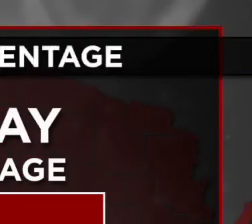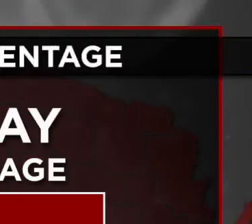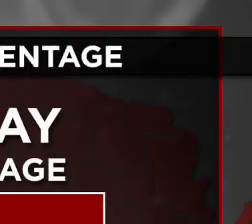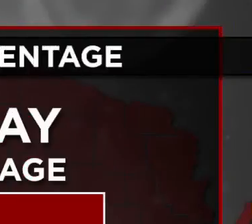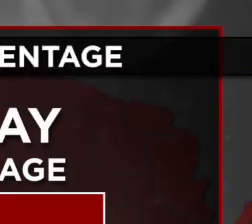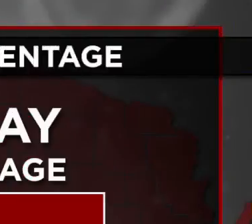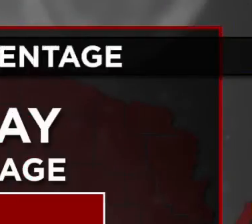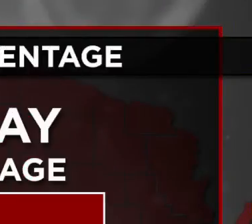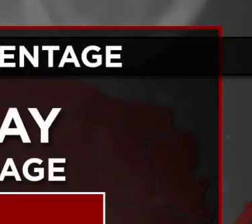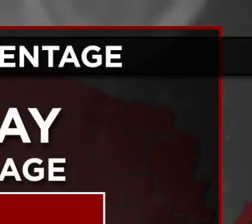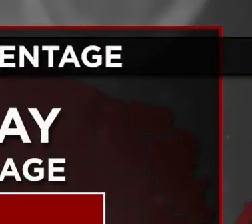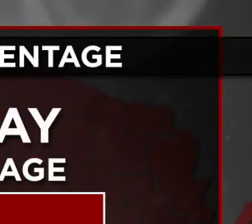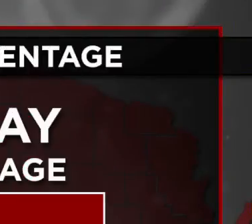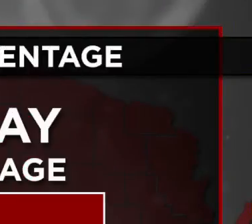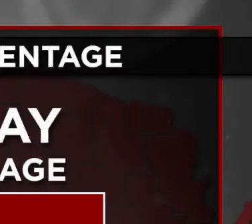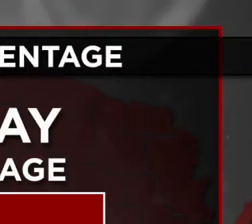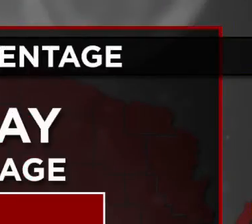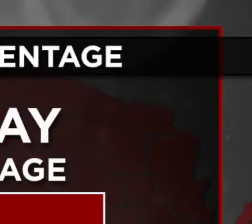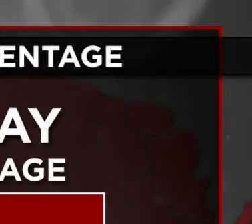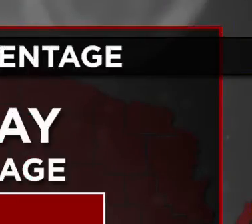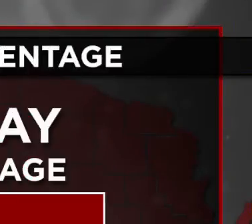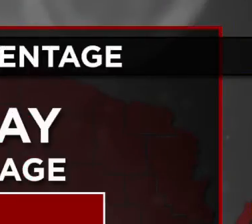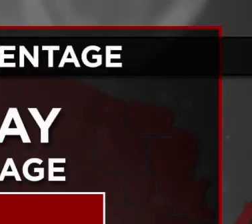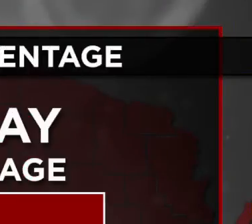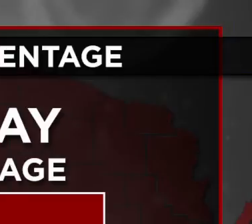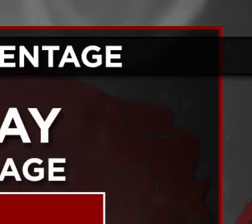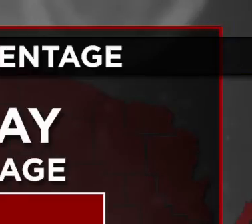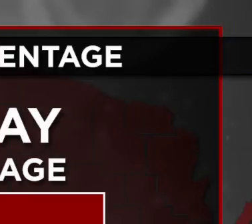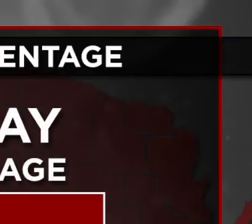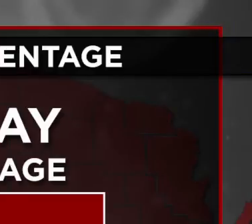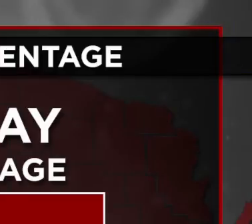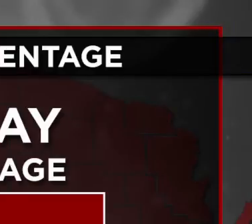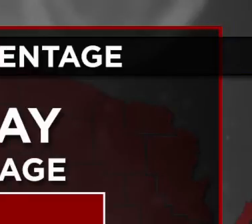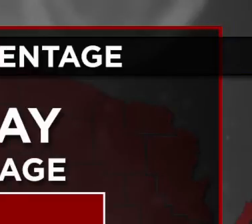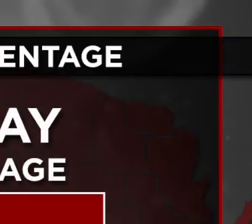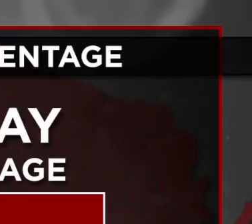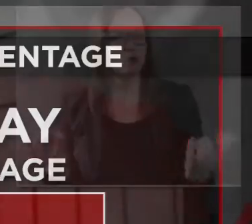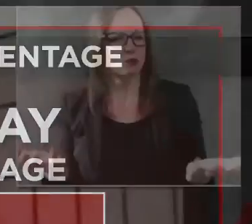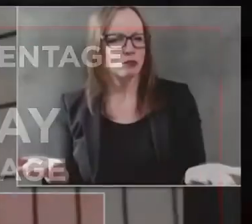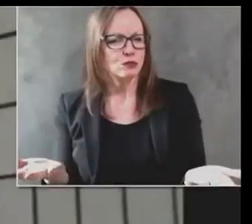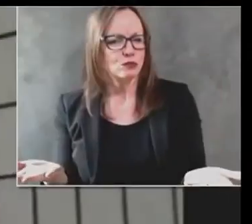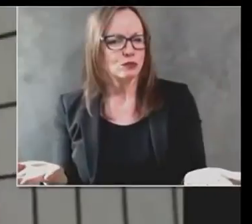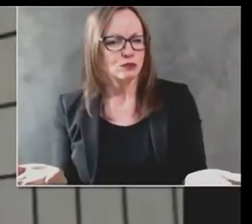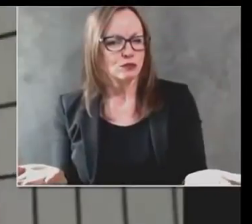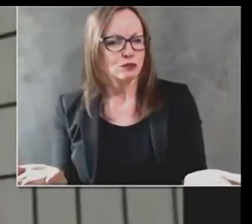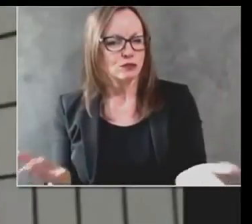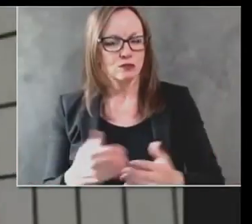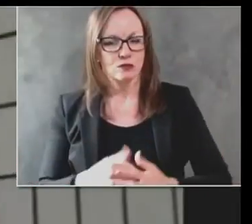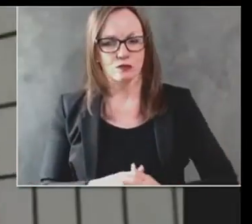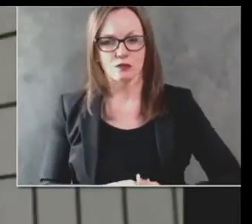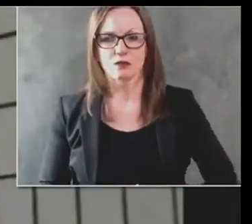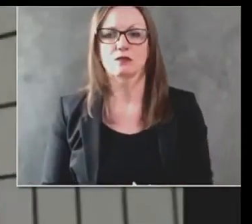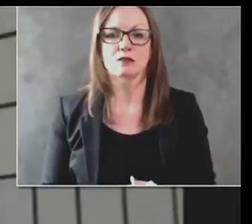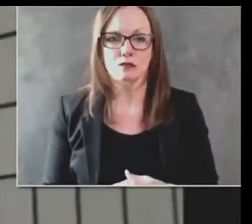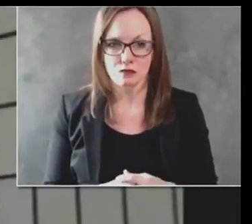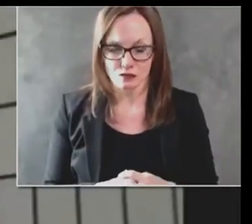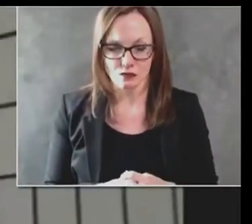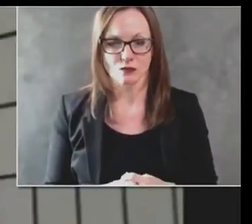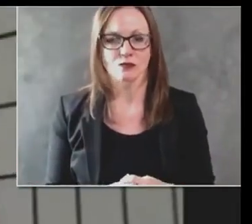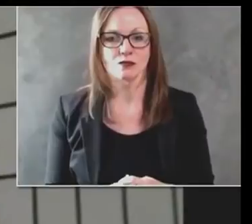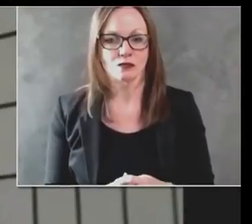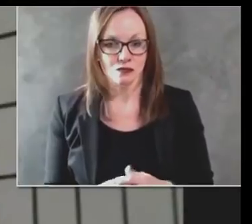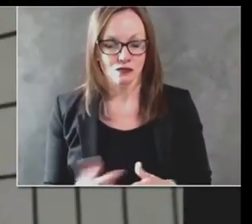average of positive cases continues to climb. It's now at 7.8%. The trend is going in the wrong direction. We